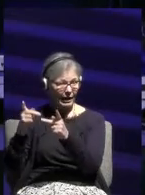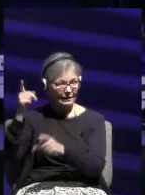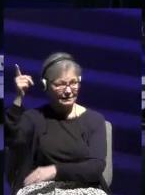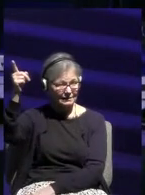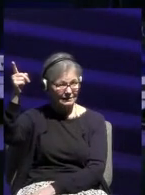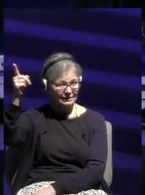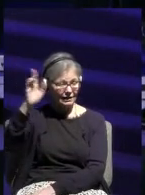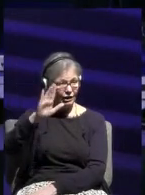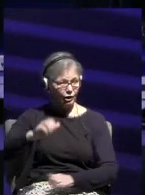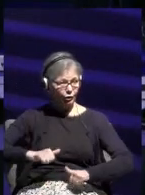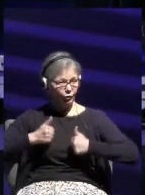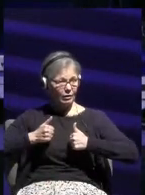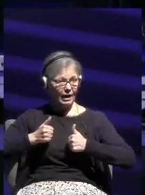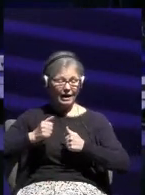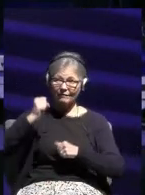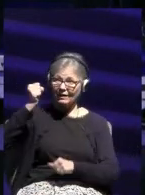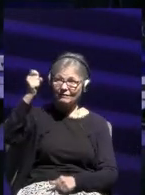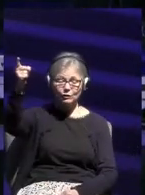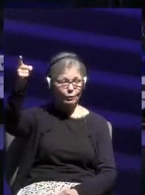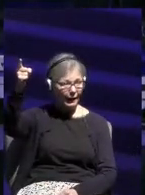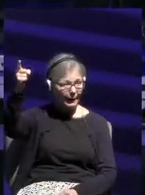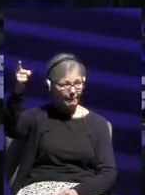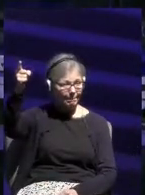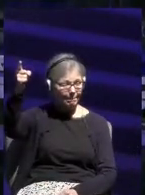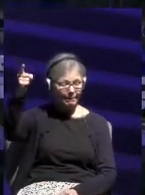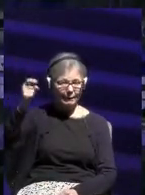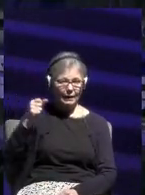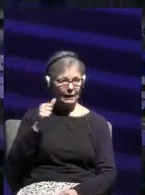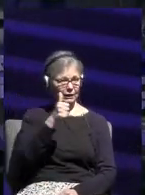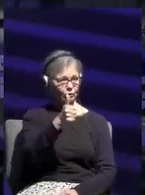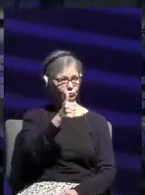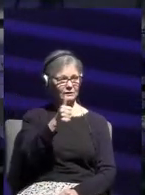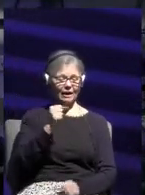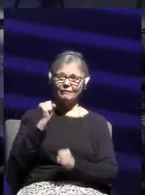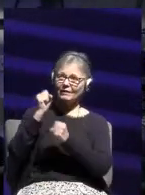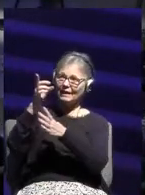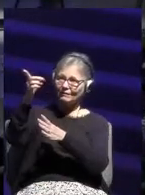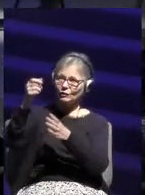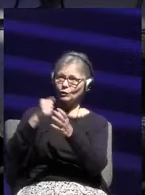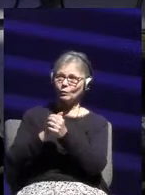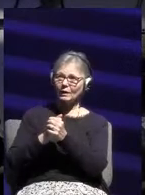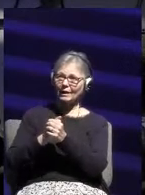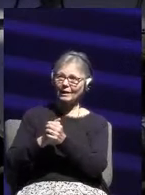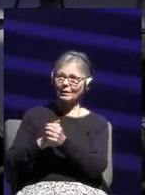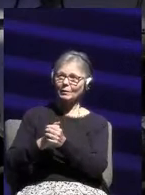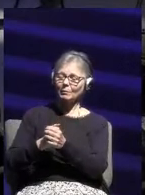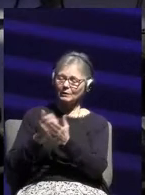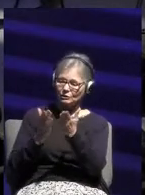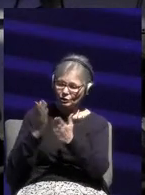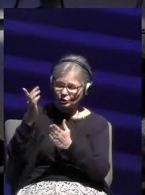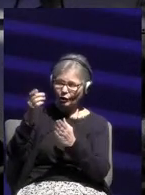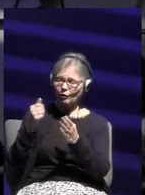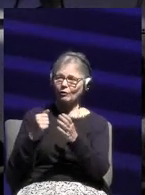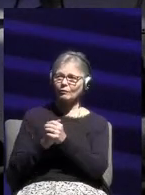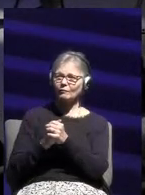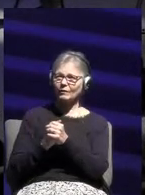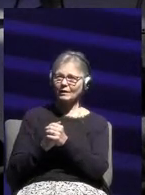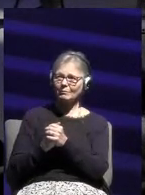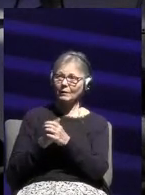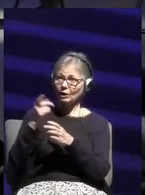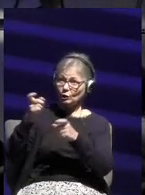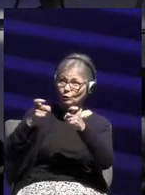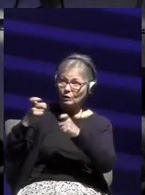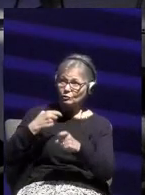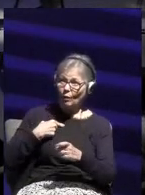your life in the right place. Give yourself over to the things of God. Put your life in His